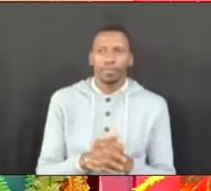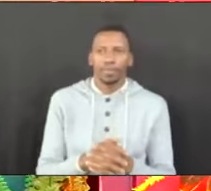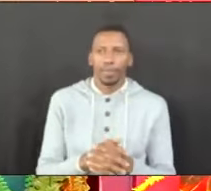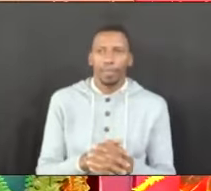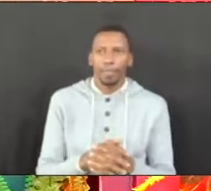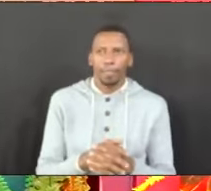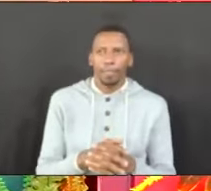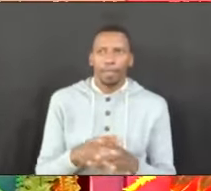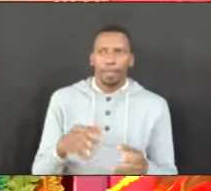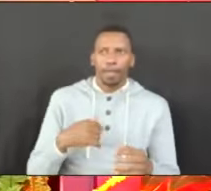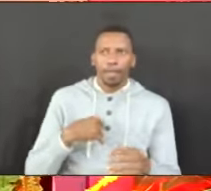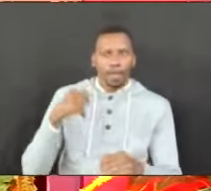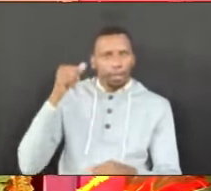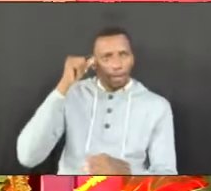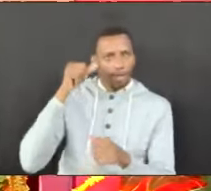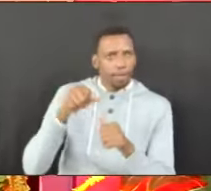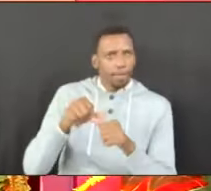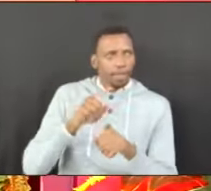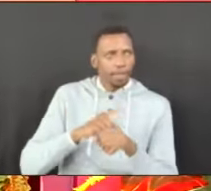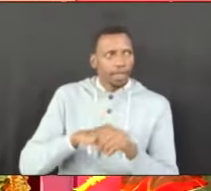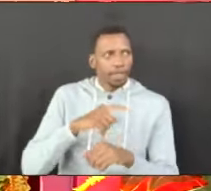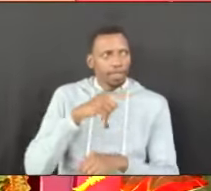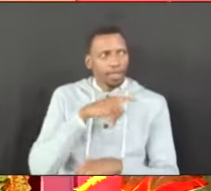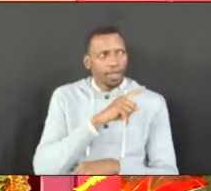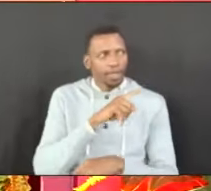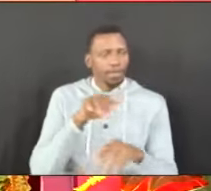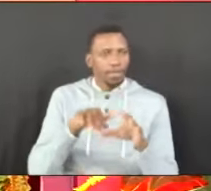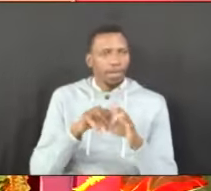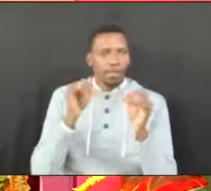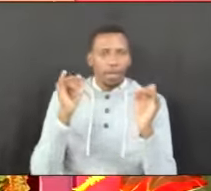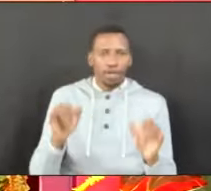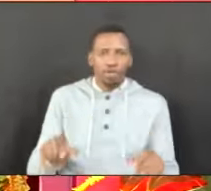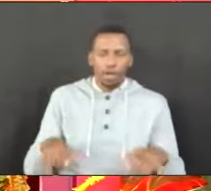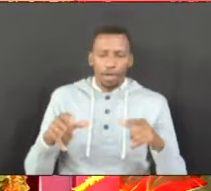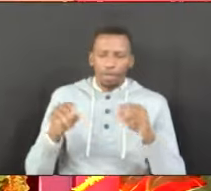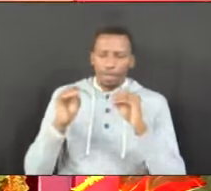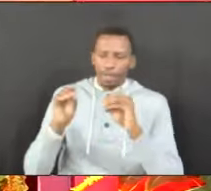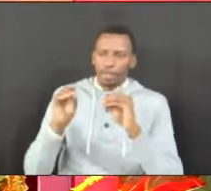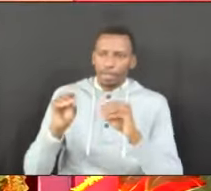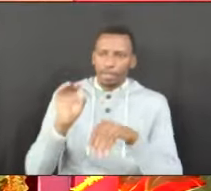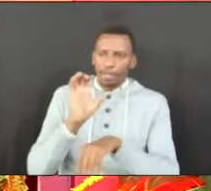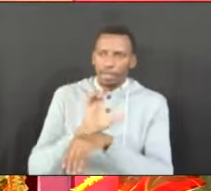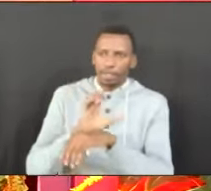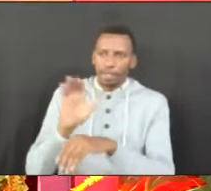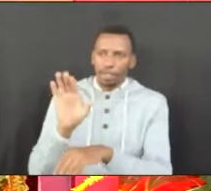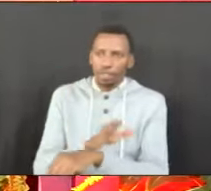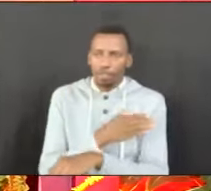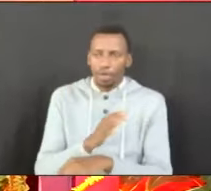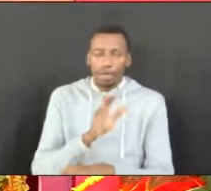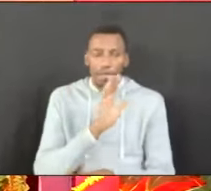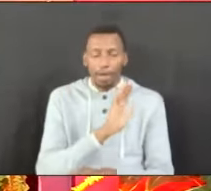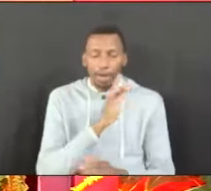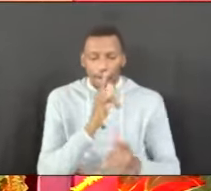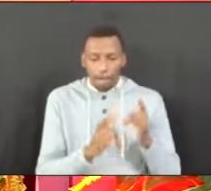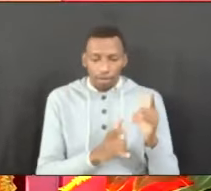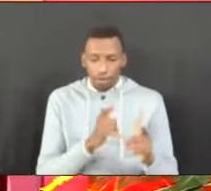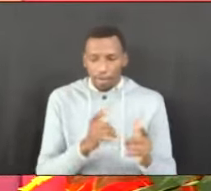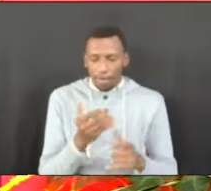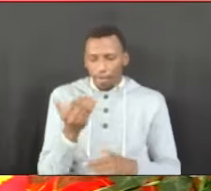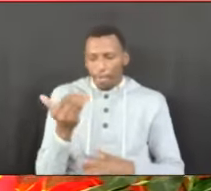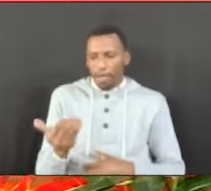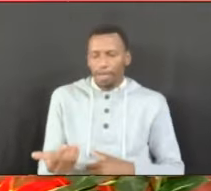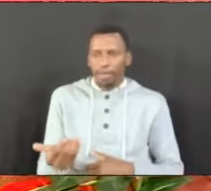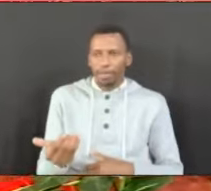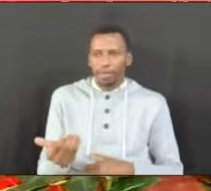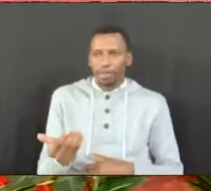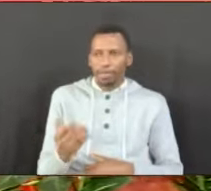I remember when I used to be a member of Newlife and I used to teach the church choir. And my girlfriend, we were young. We were young once. Those of